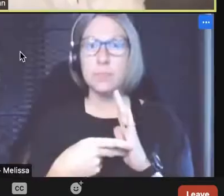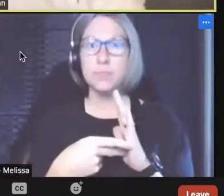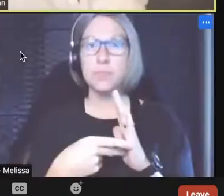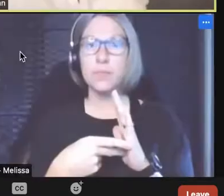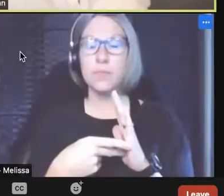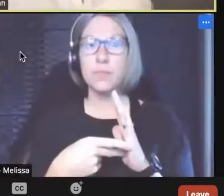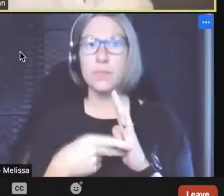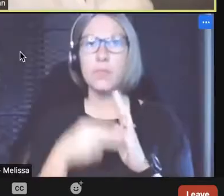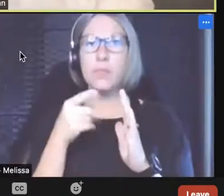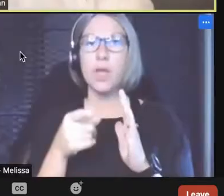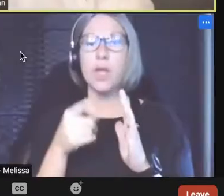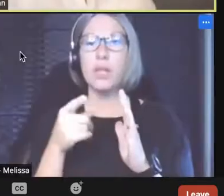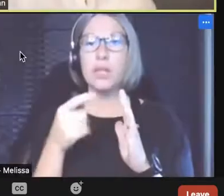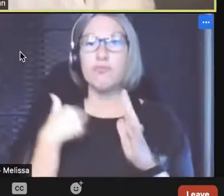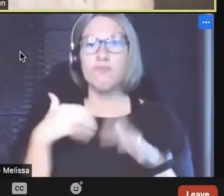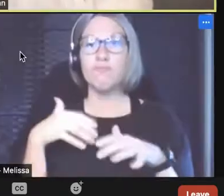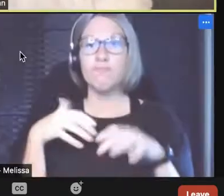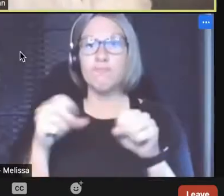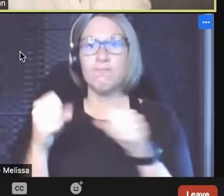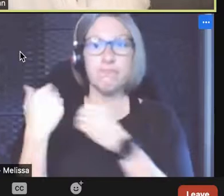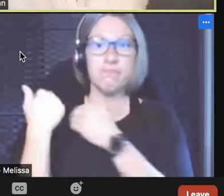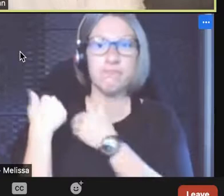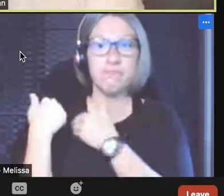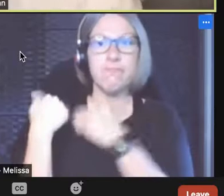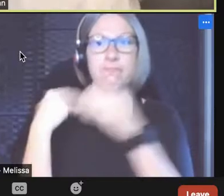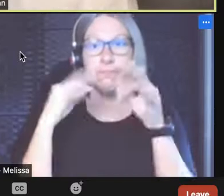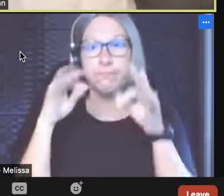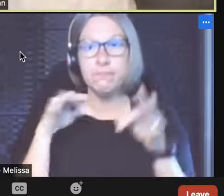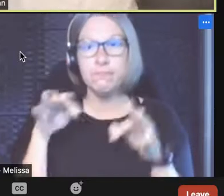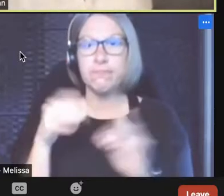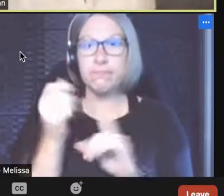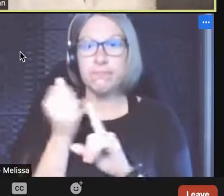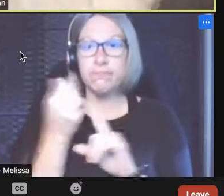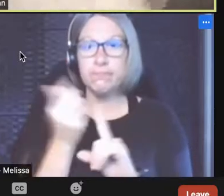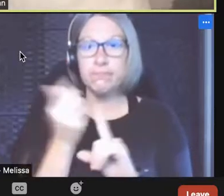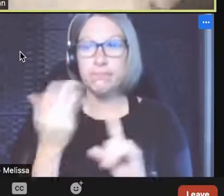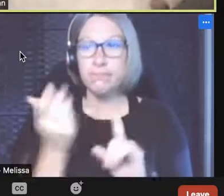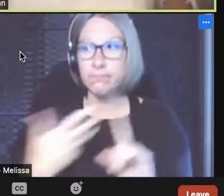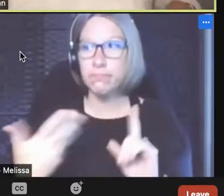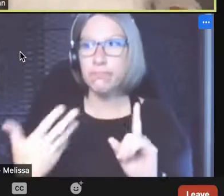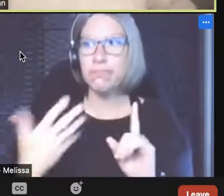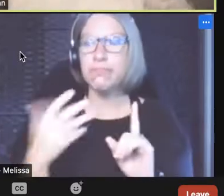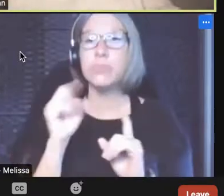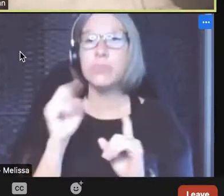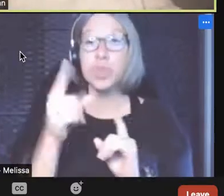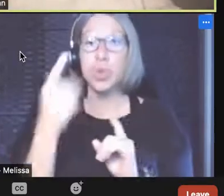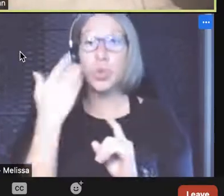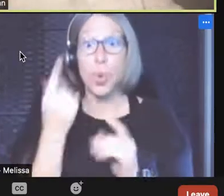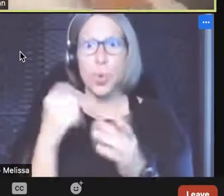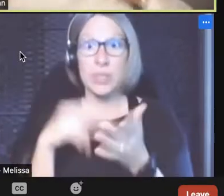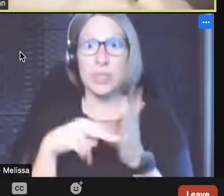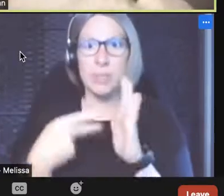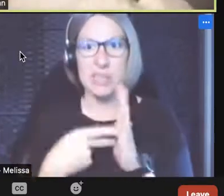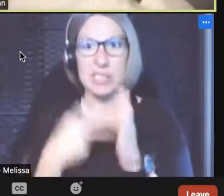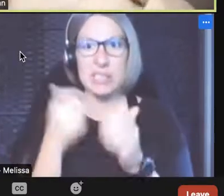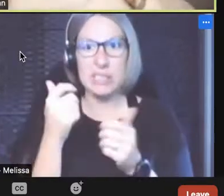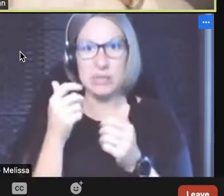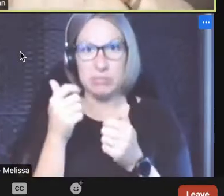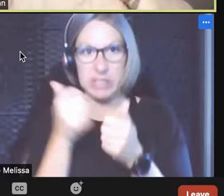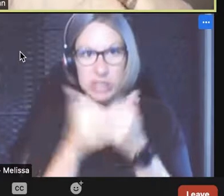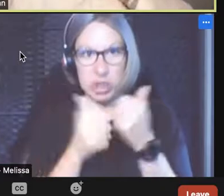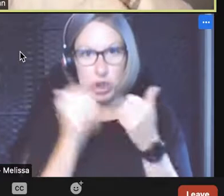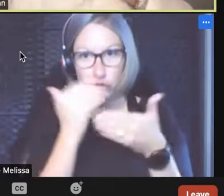a task I took on to really define these things, so that so you know what we mean by those things. And again,